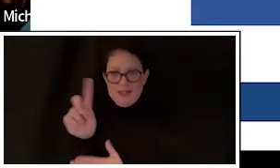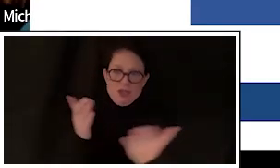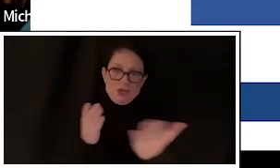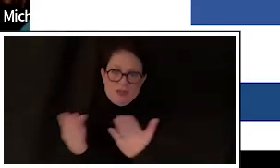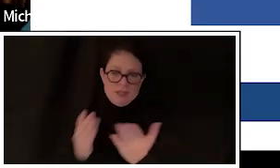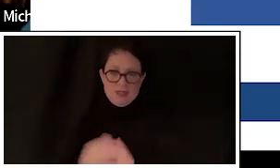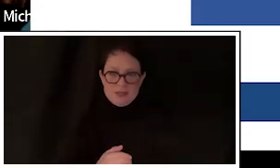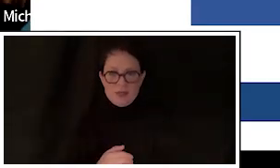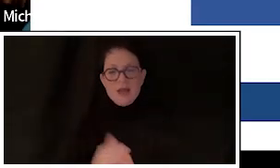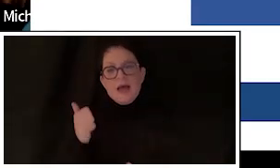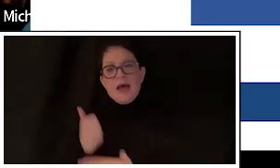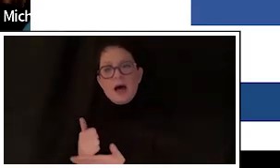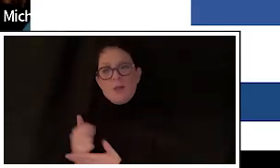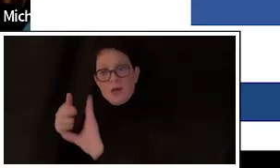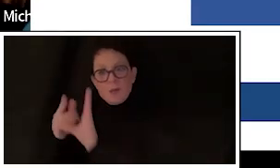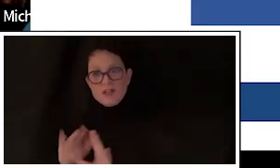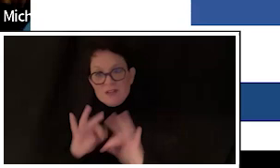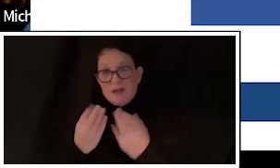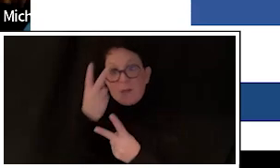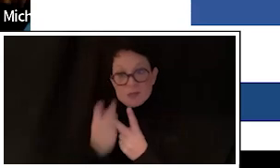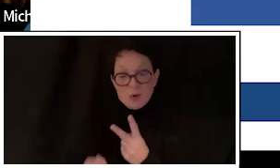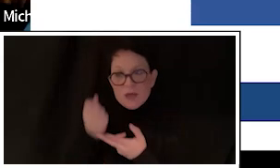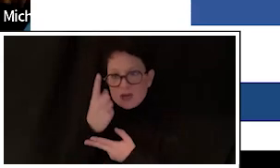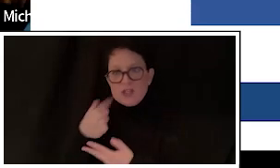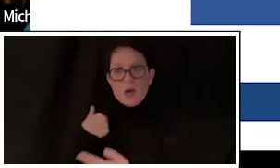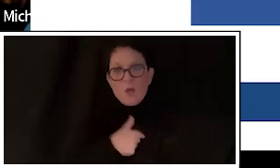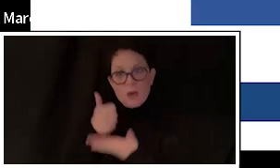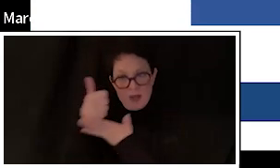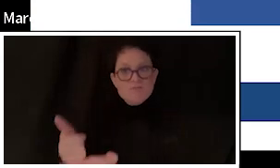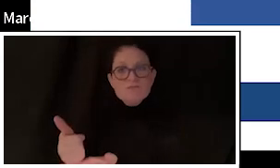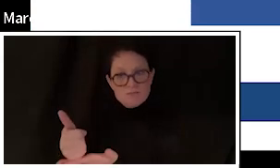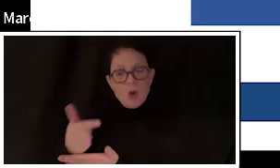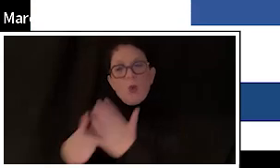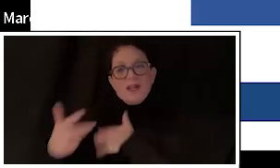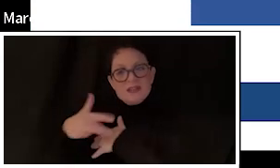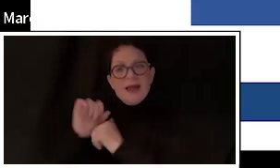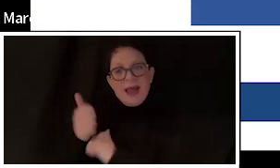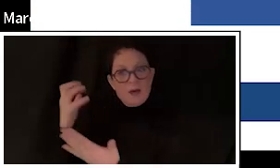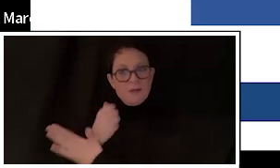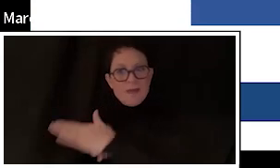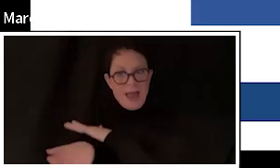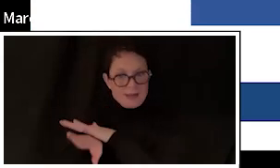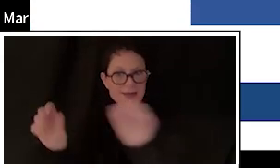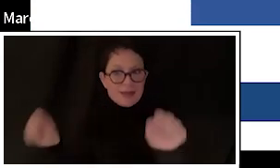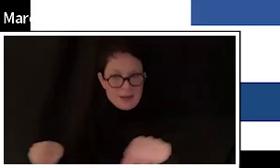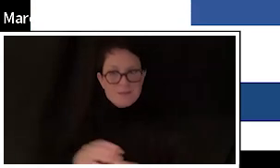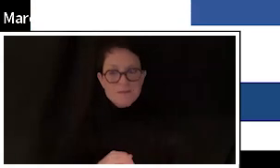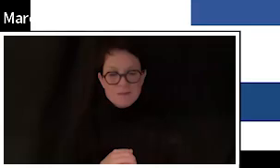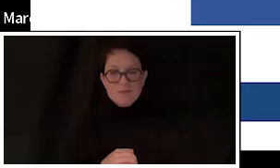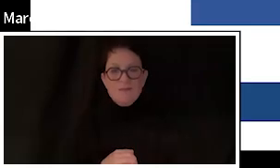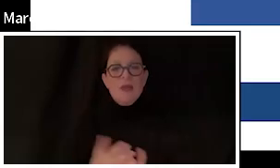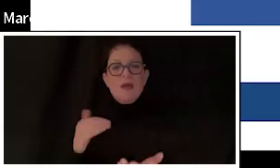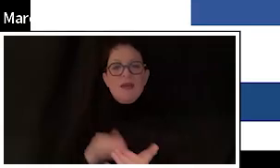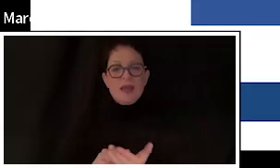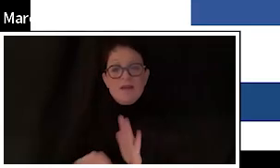It helps participants and families understand what supports are available and how to access them. And again,